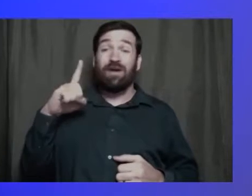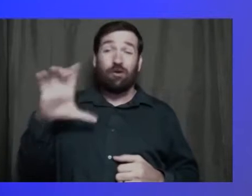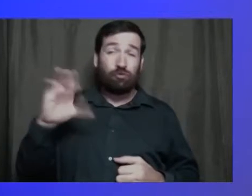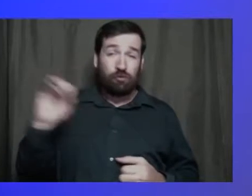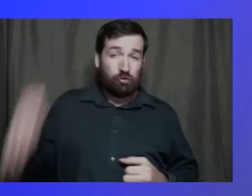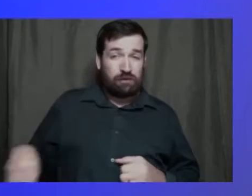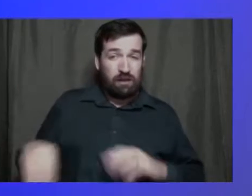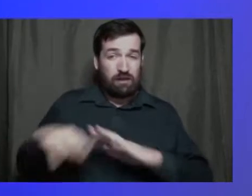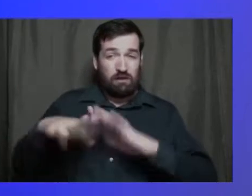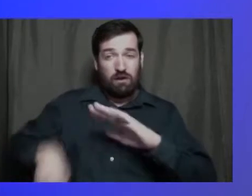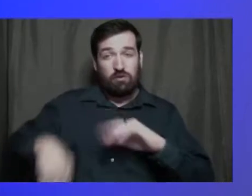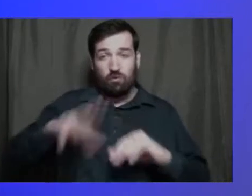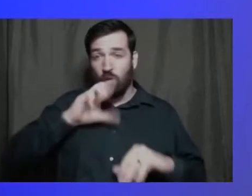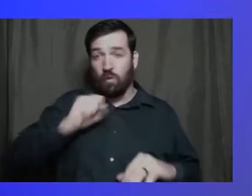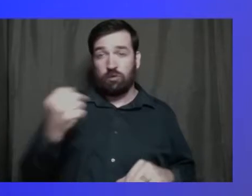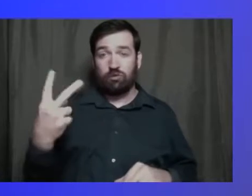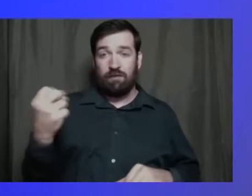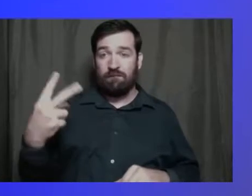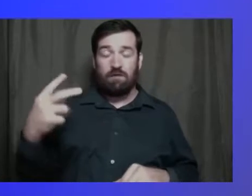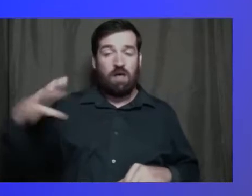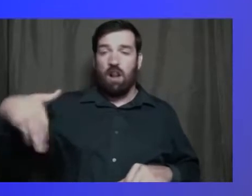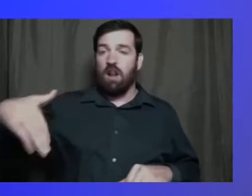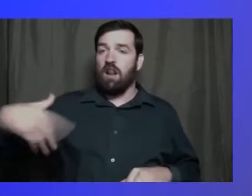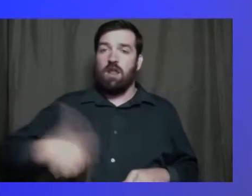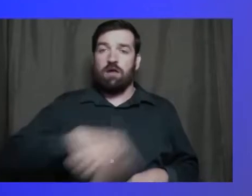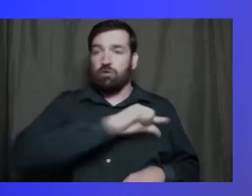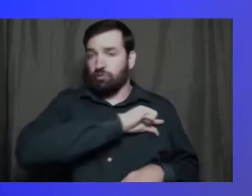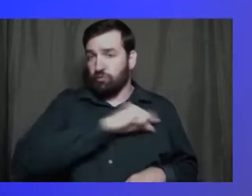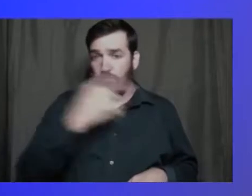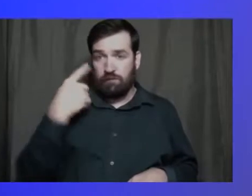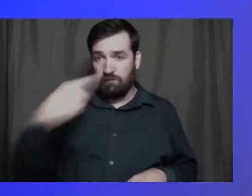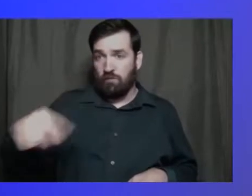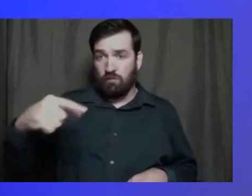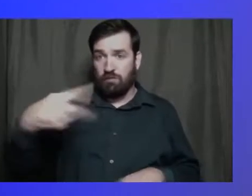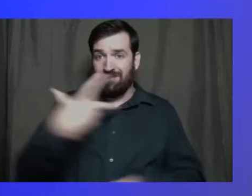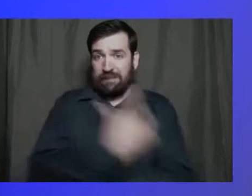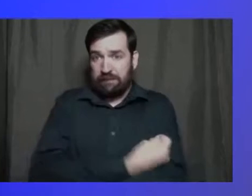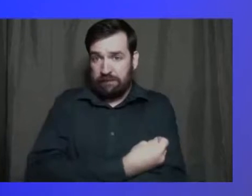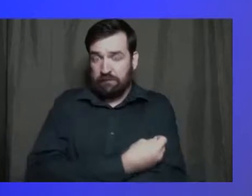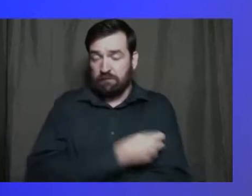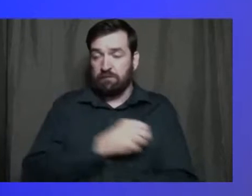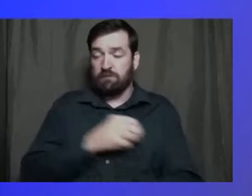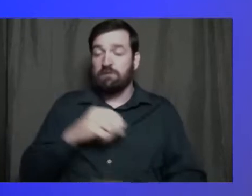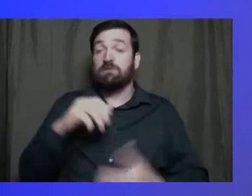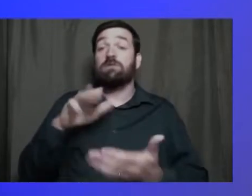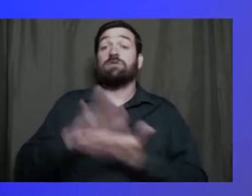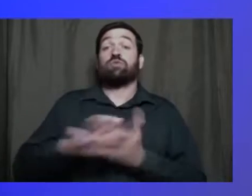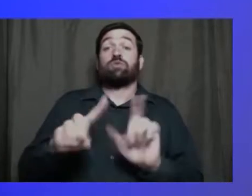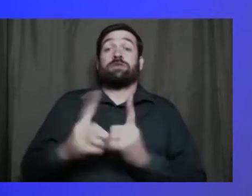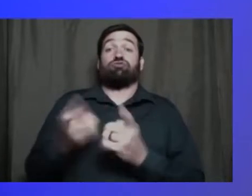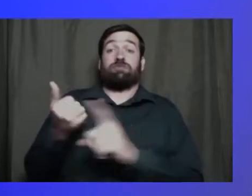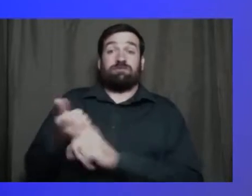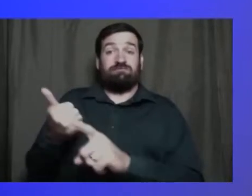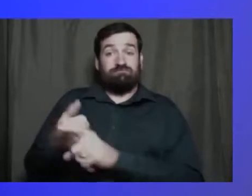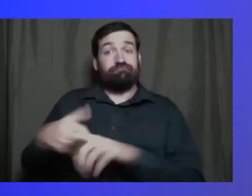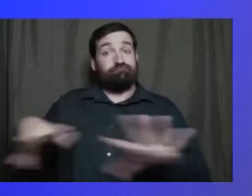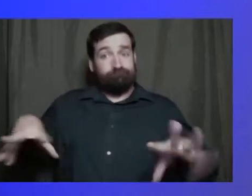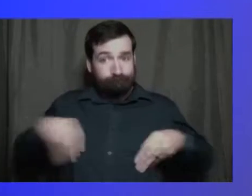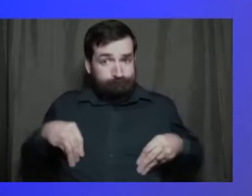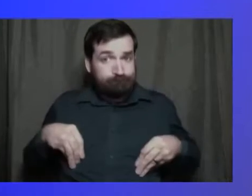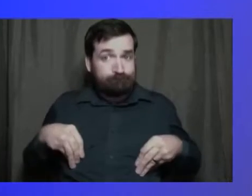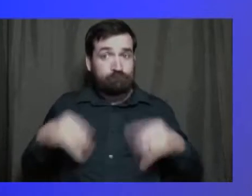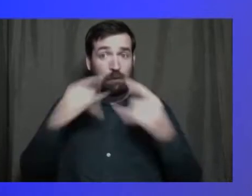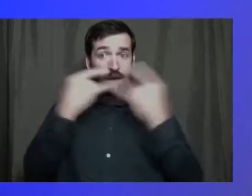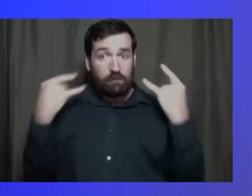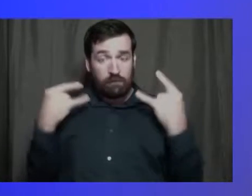of 12, are not yet eligible for vaccine. So the school districts that are adopting universal masking are really in line with the